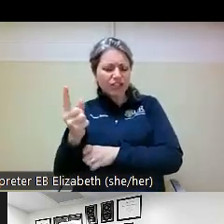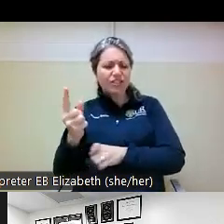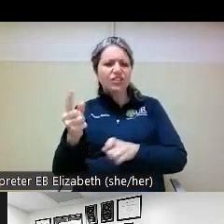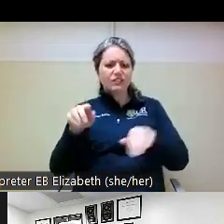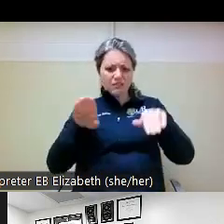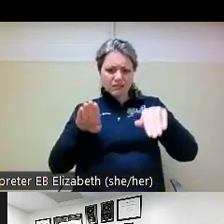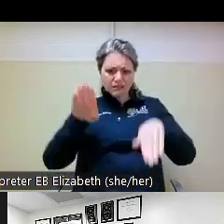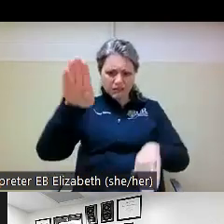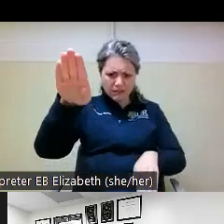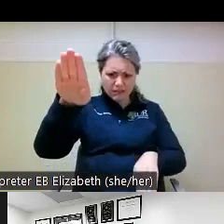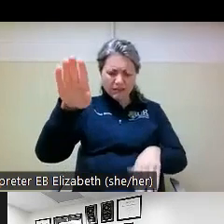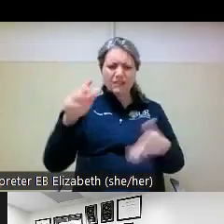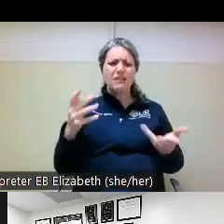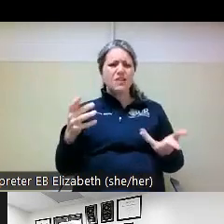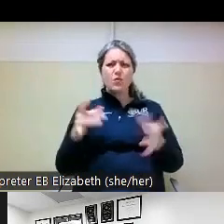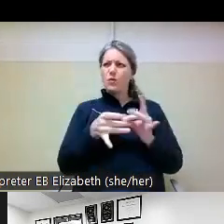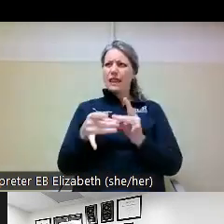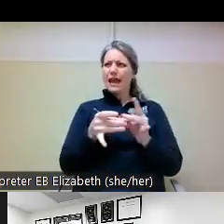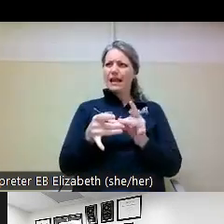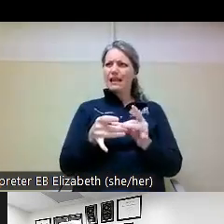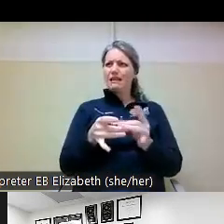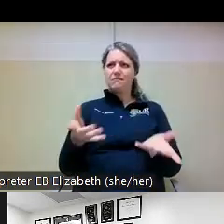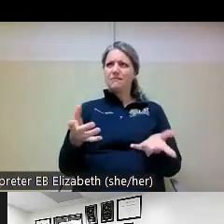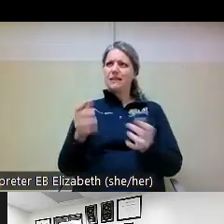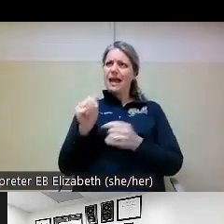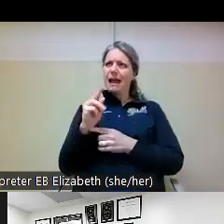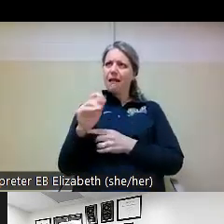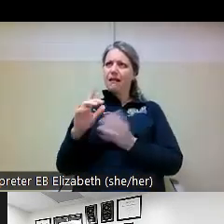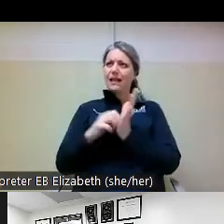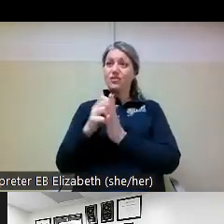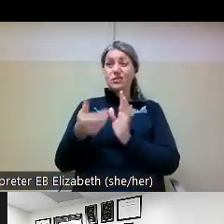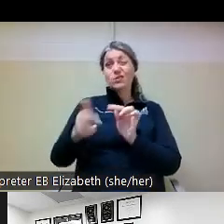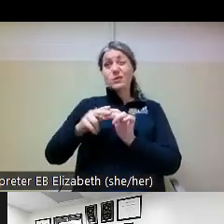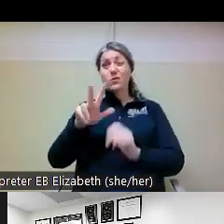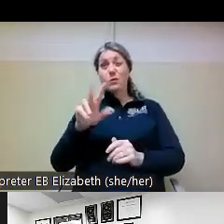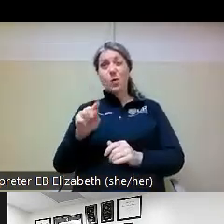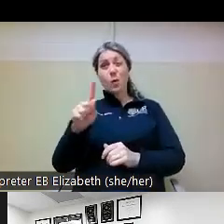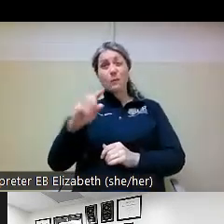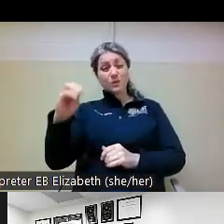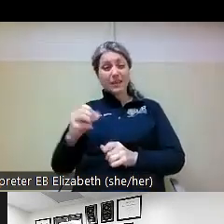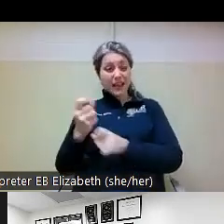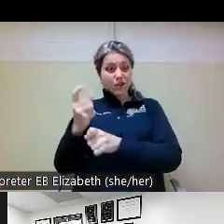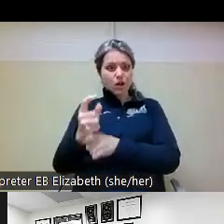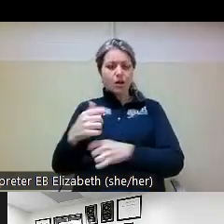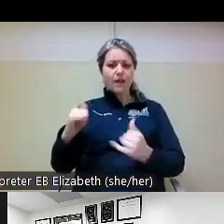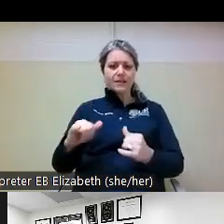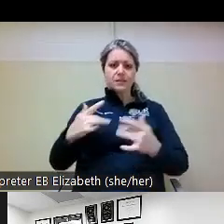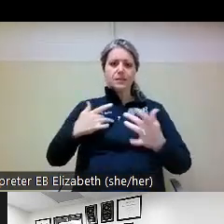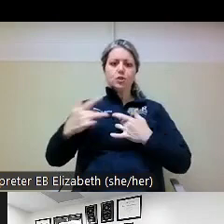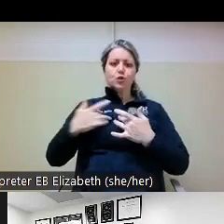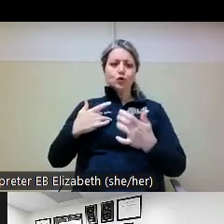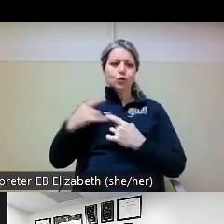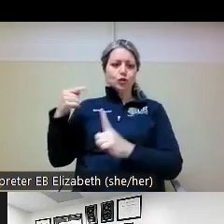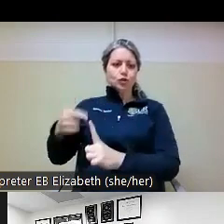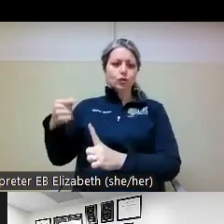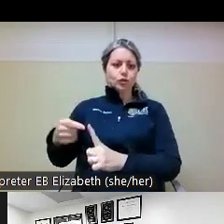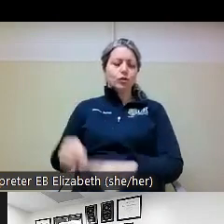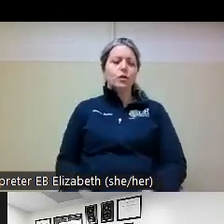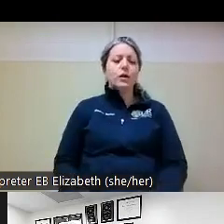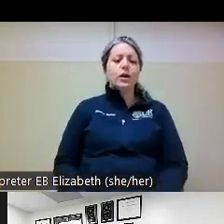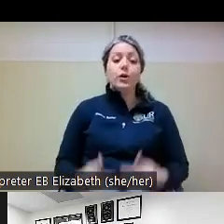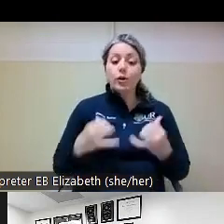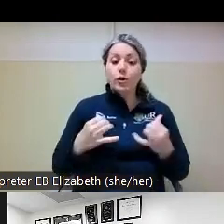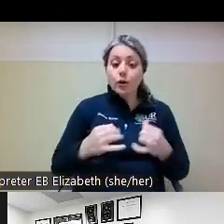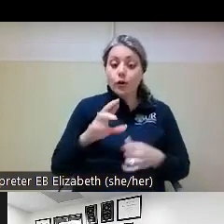the deaths related to anal cancer have been increasing by about 3.1% every year, which is very alarming. Current rates of